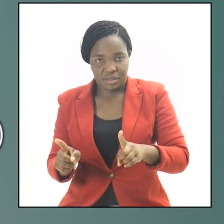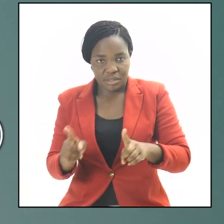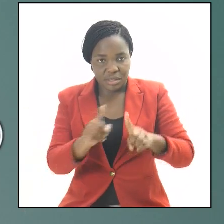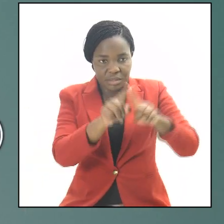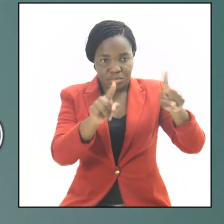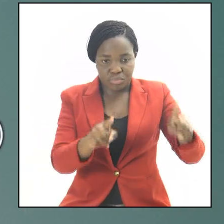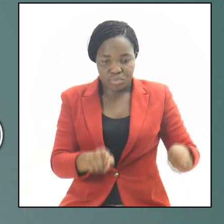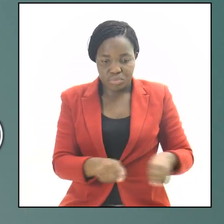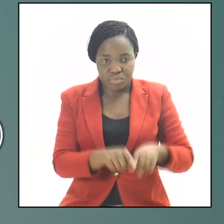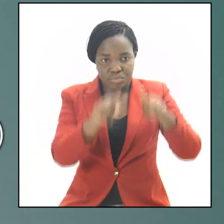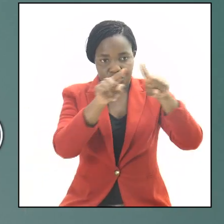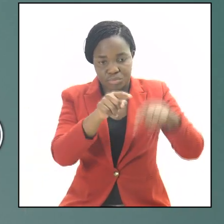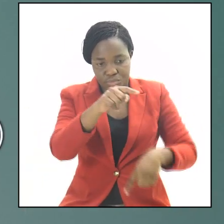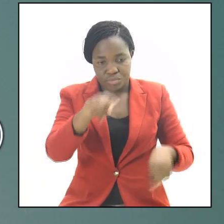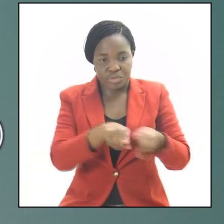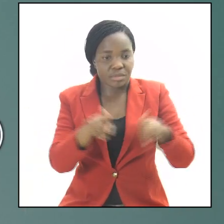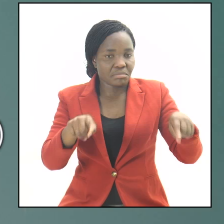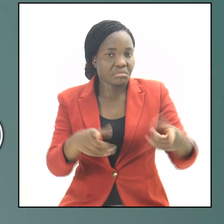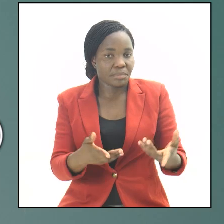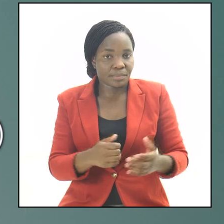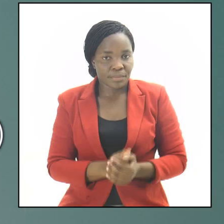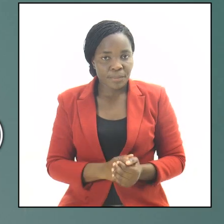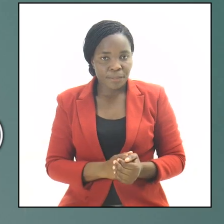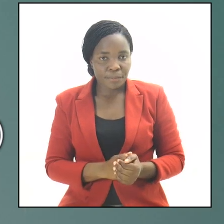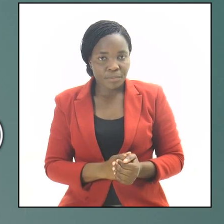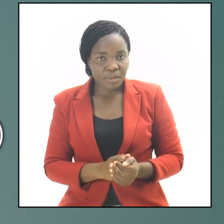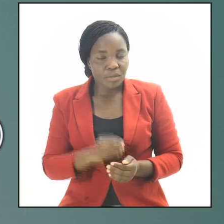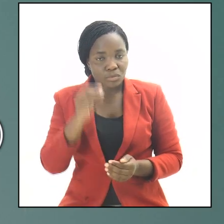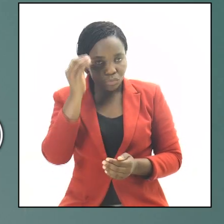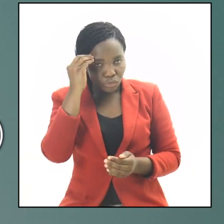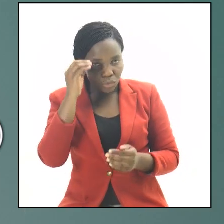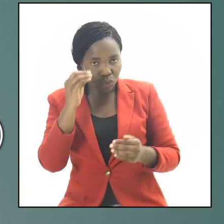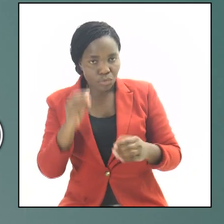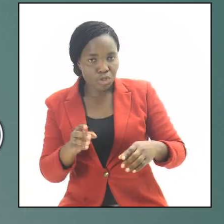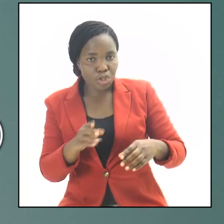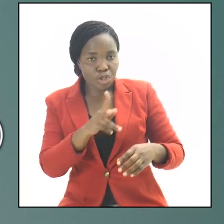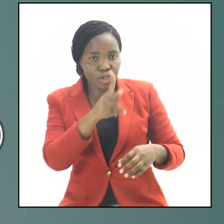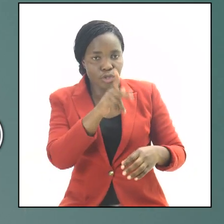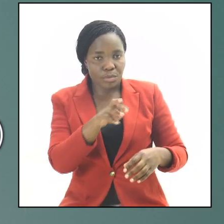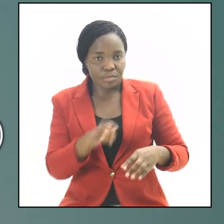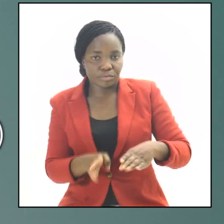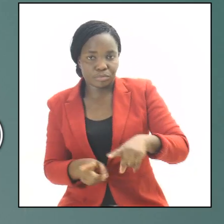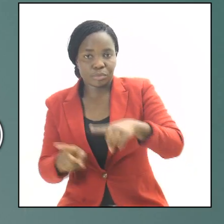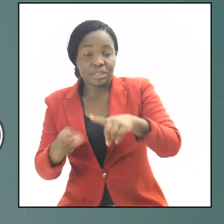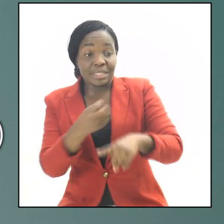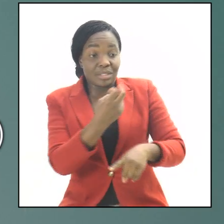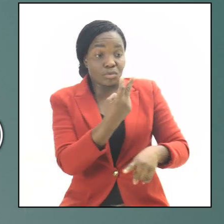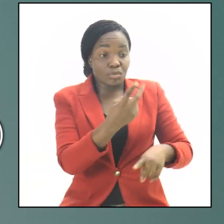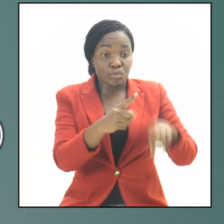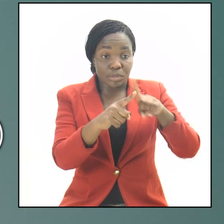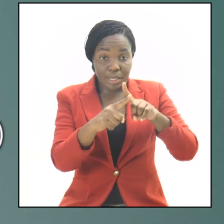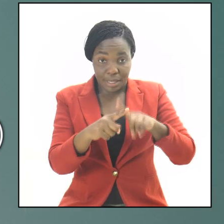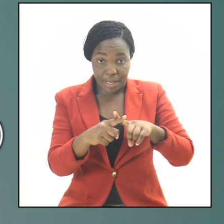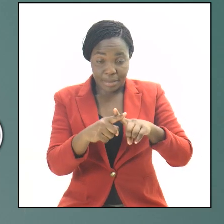The formula we can use to find the perimeter of a parallelogram is 2 times the length of side